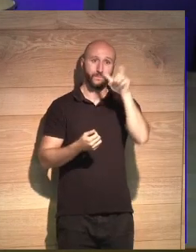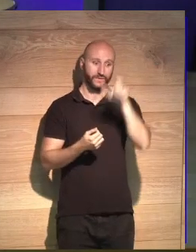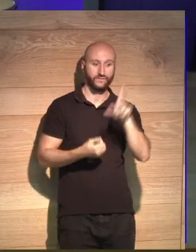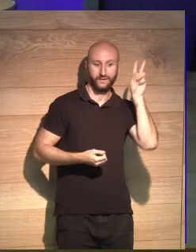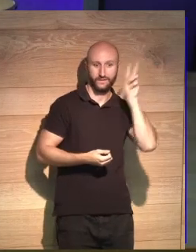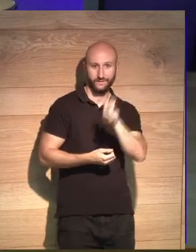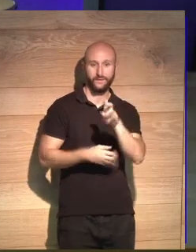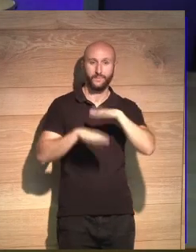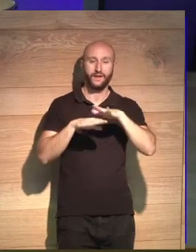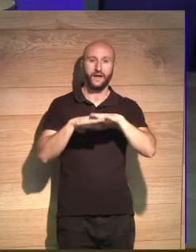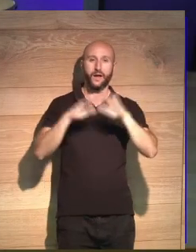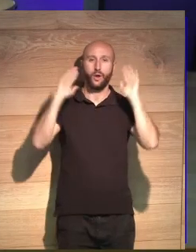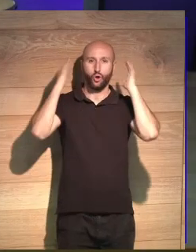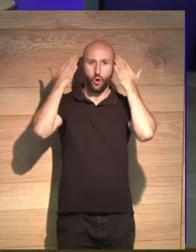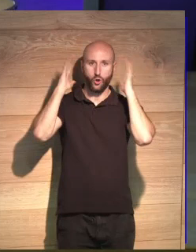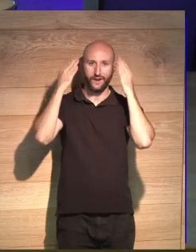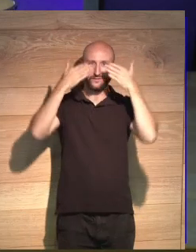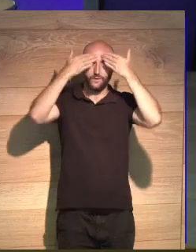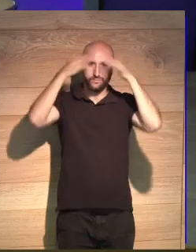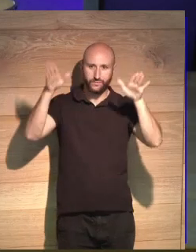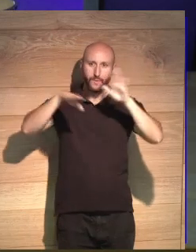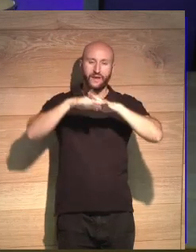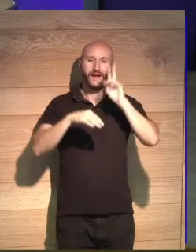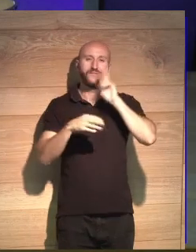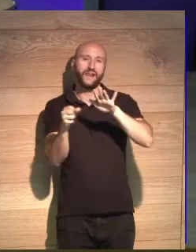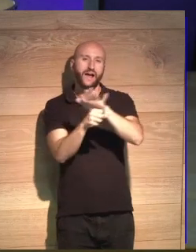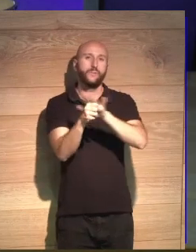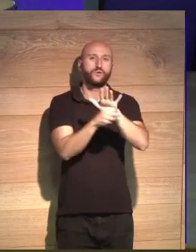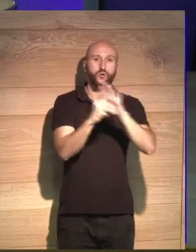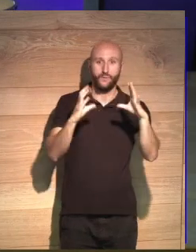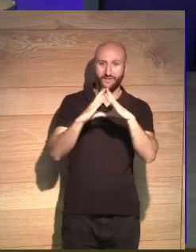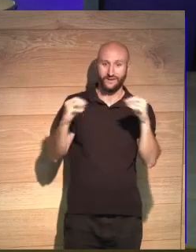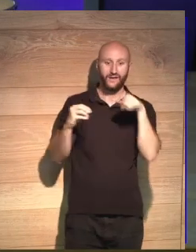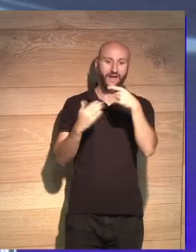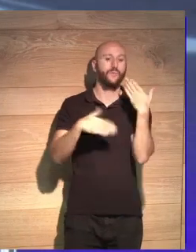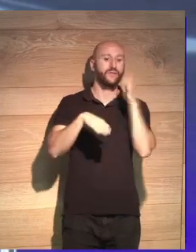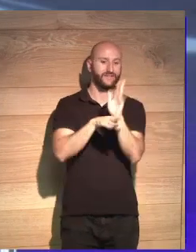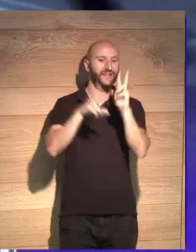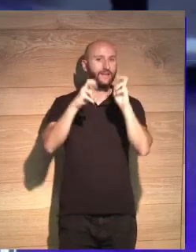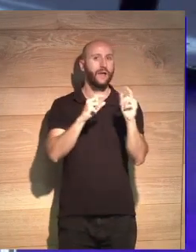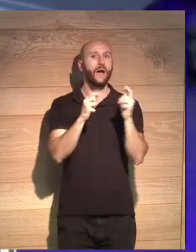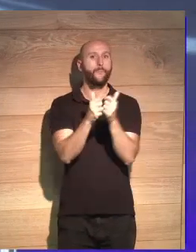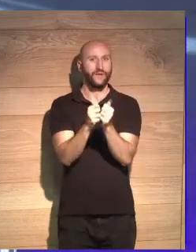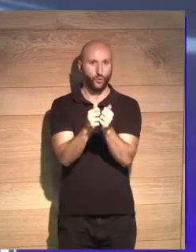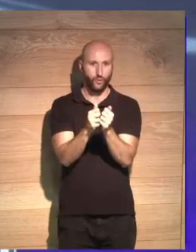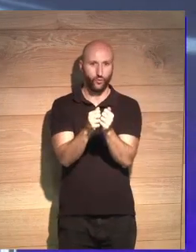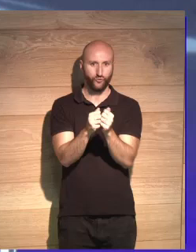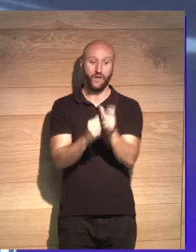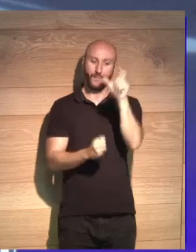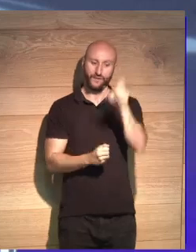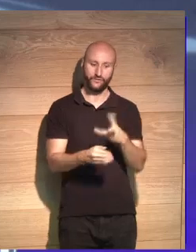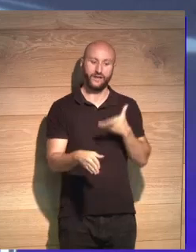Mr. Anders was here to give us a wider view of